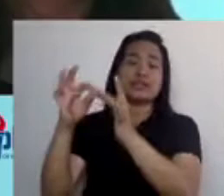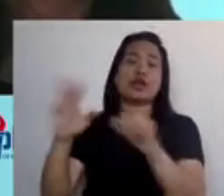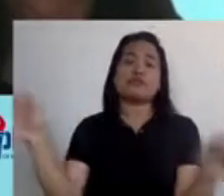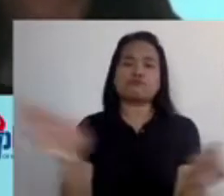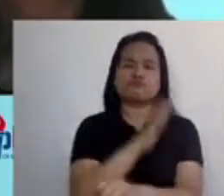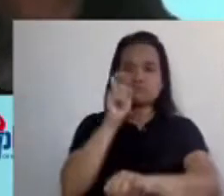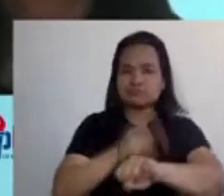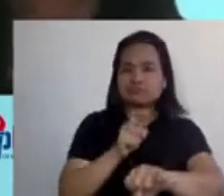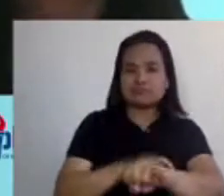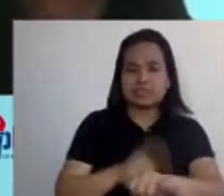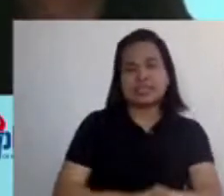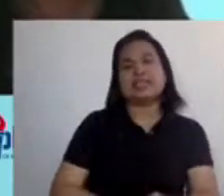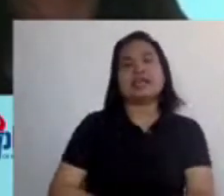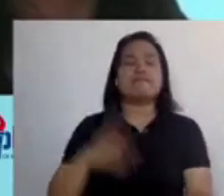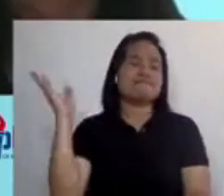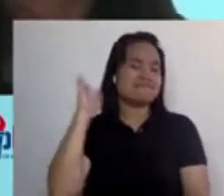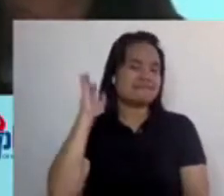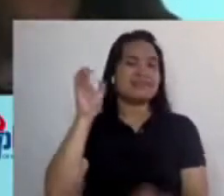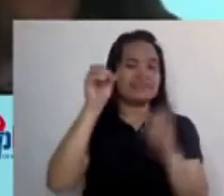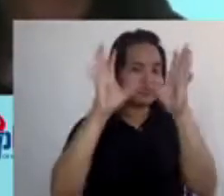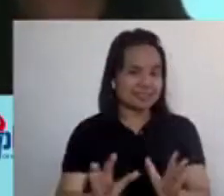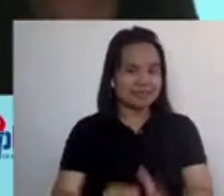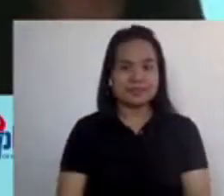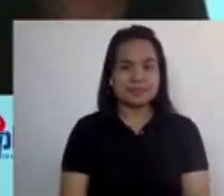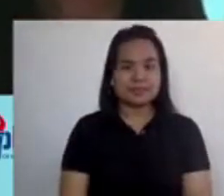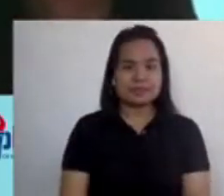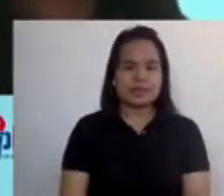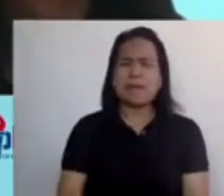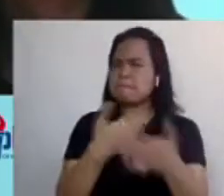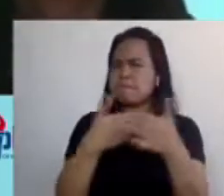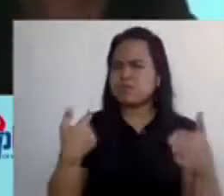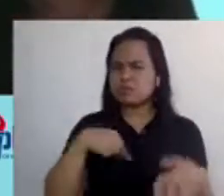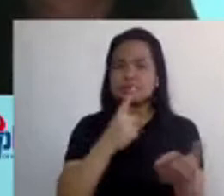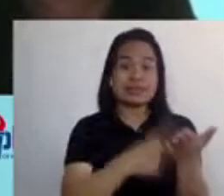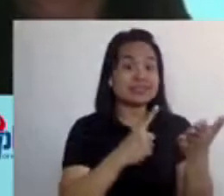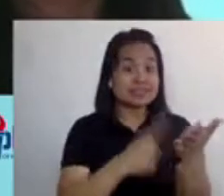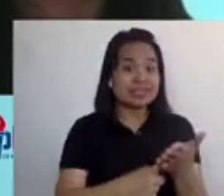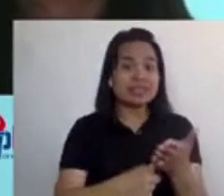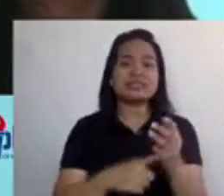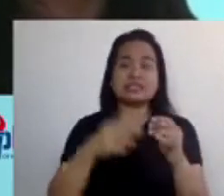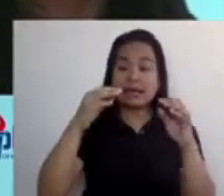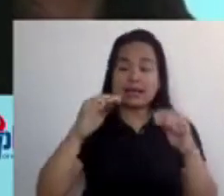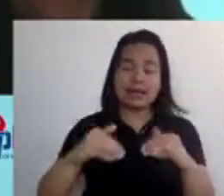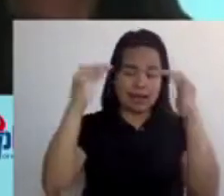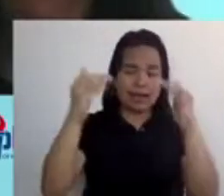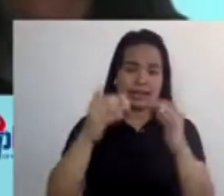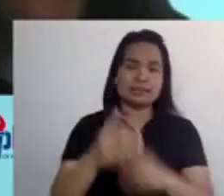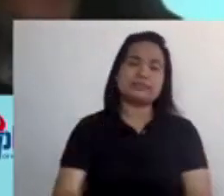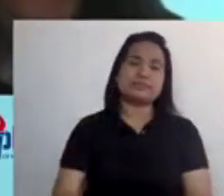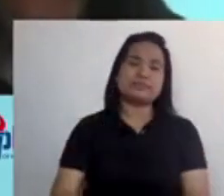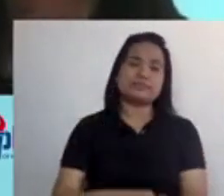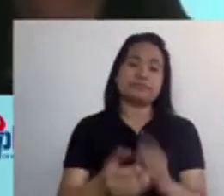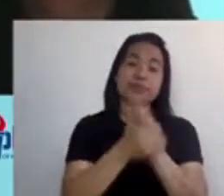the discussion on the highly proficient indicators, please send us